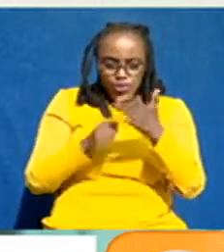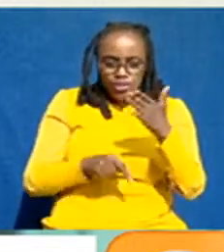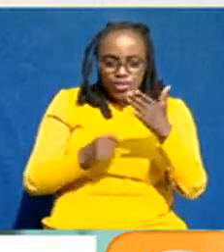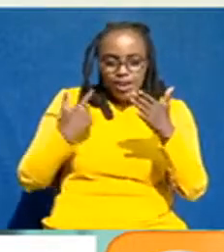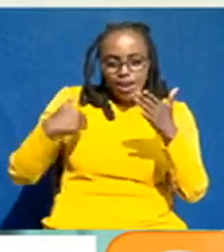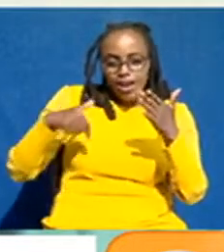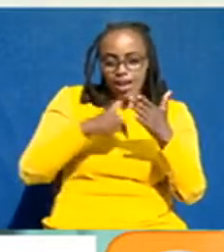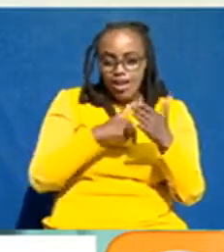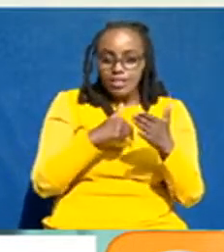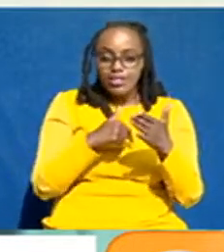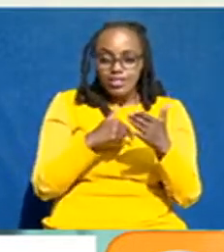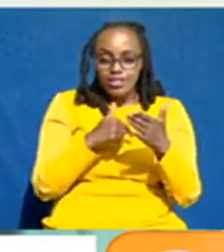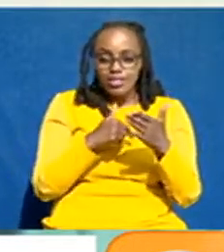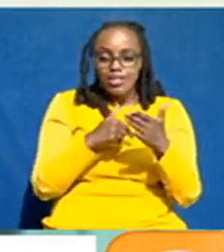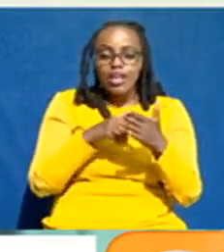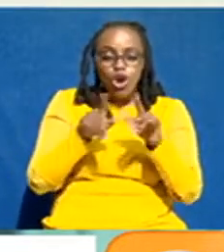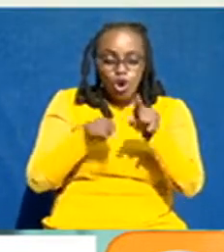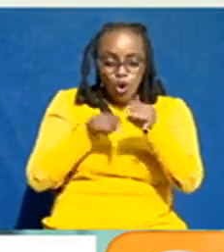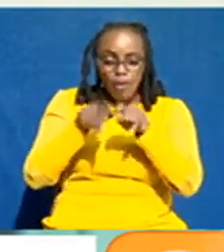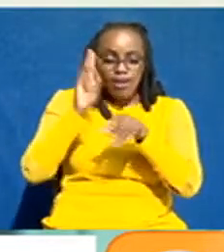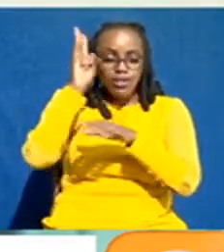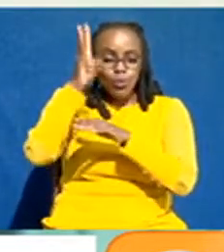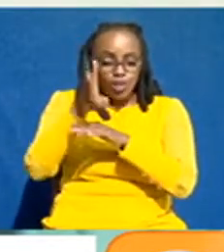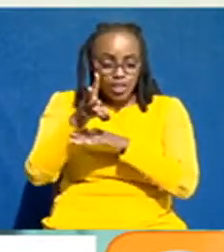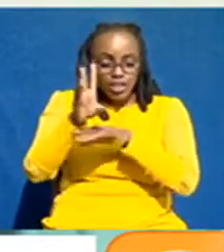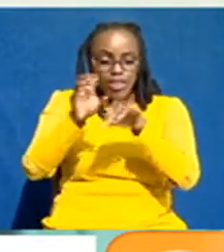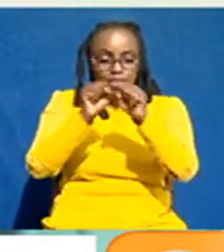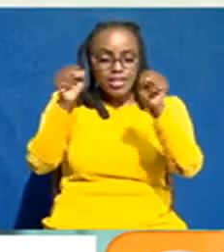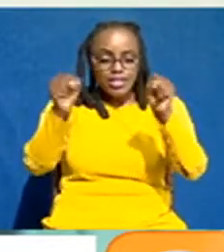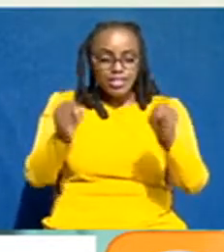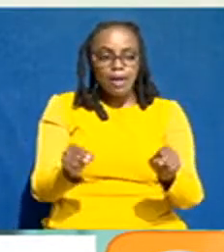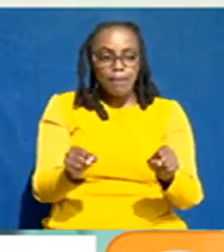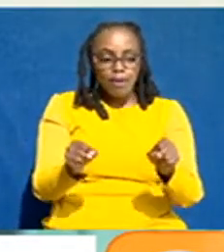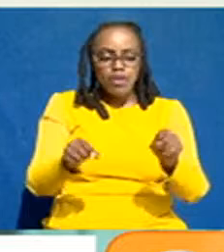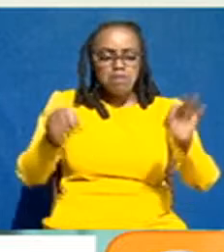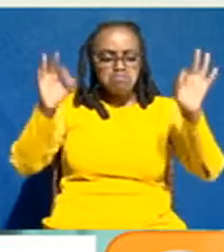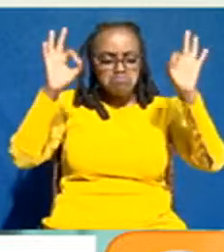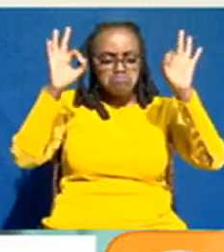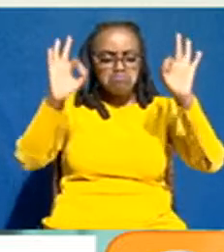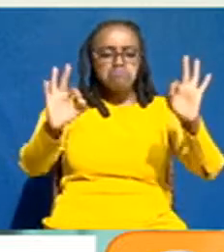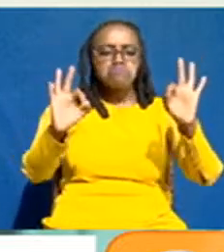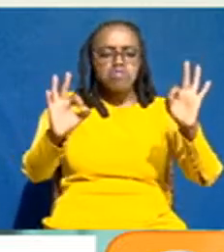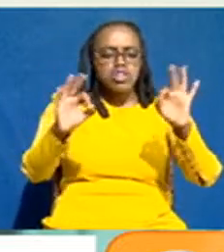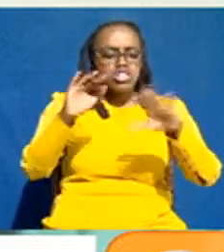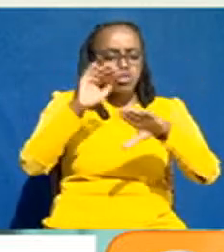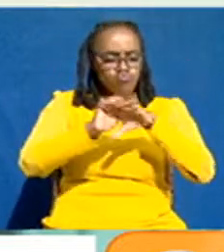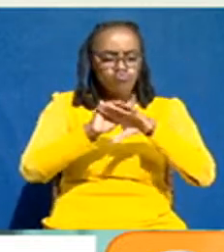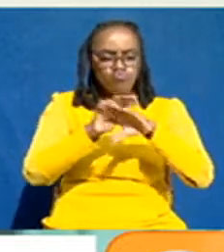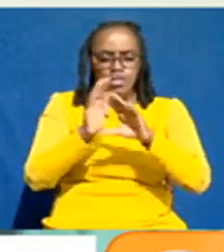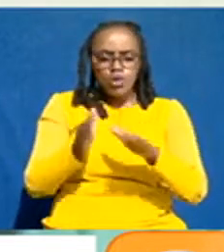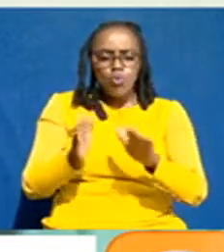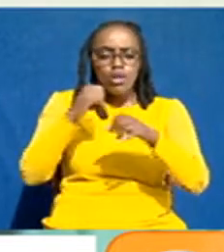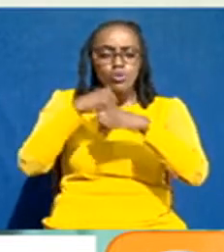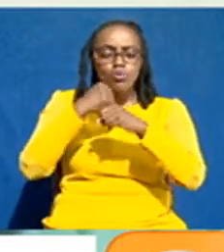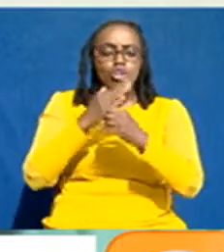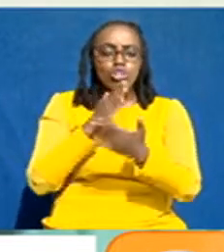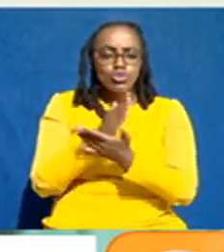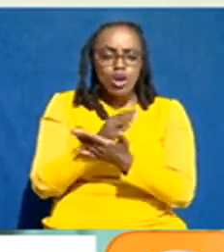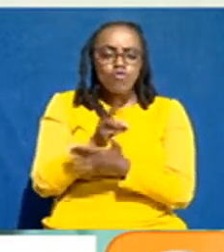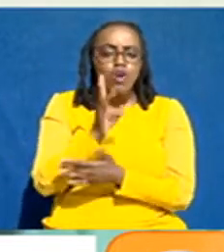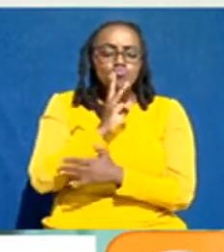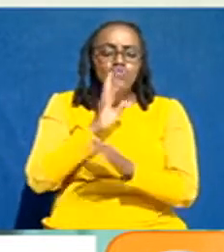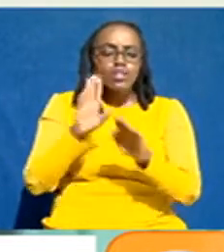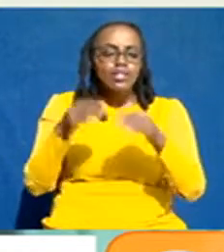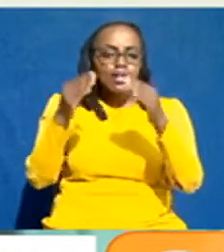we will operate the system efficiently and effectively to ensure that water